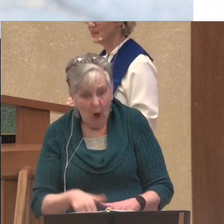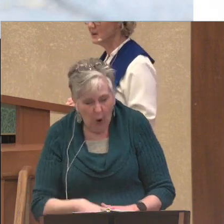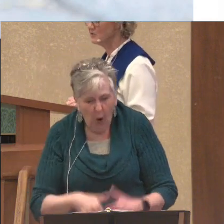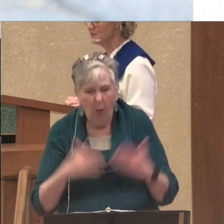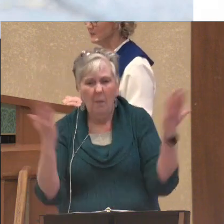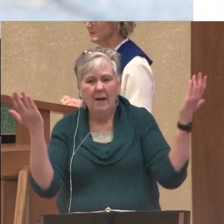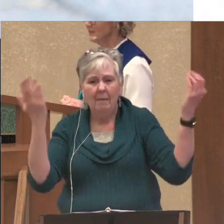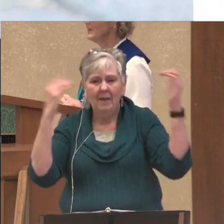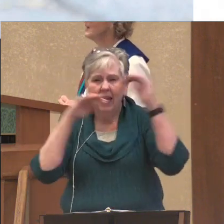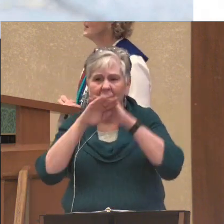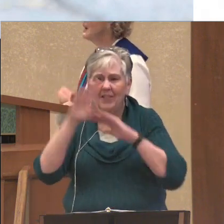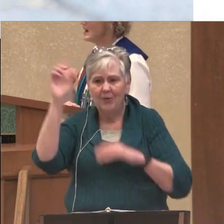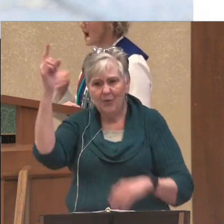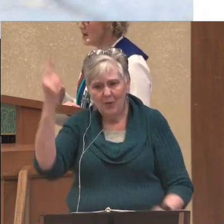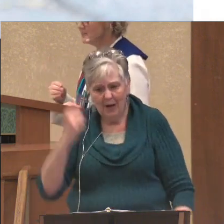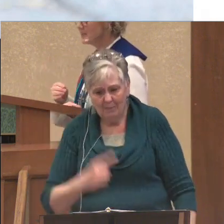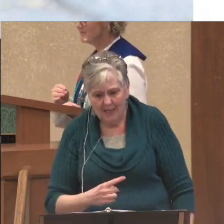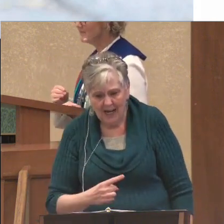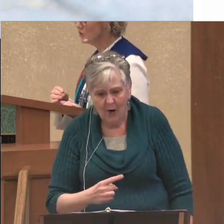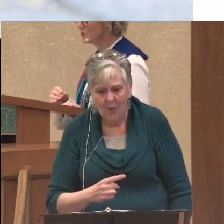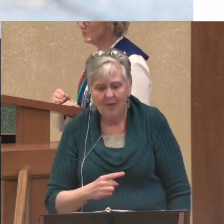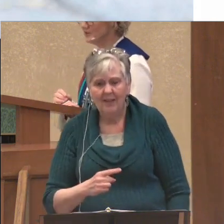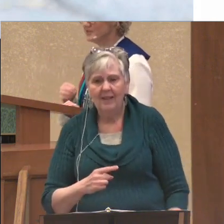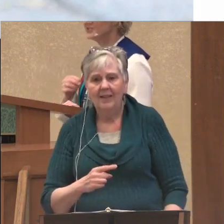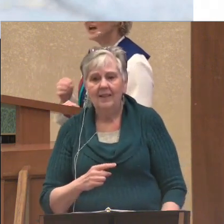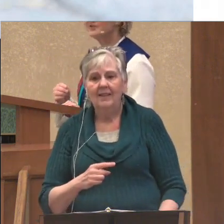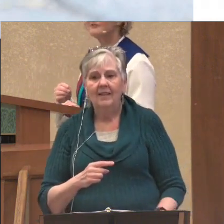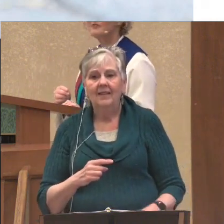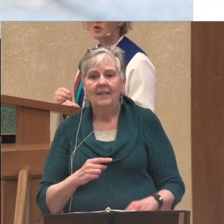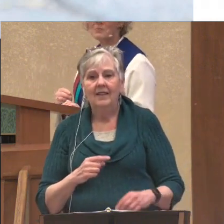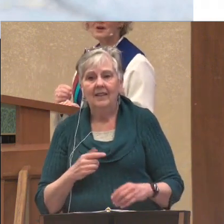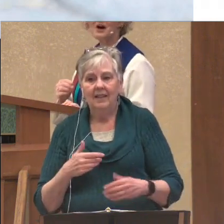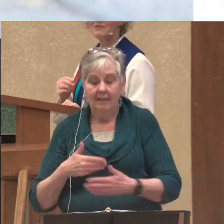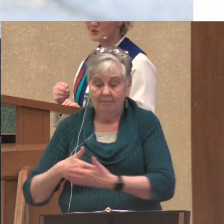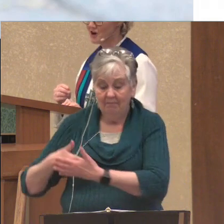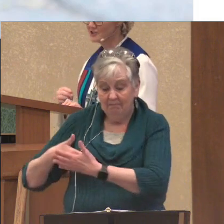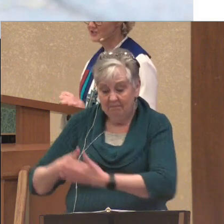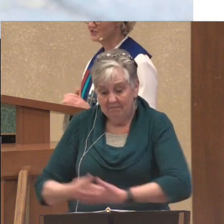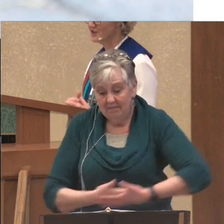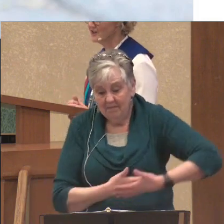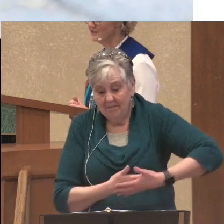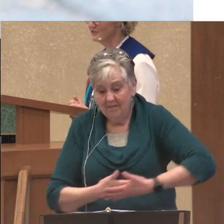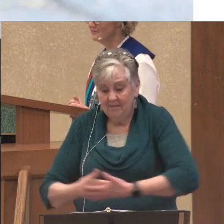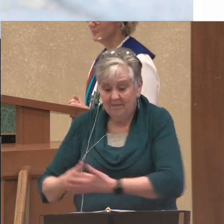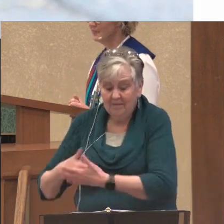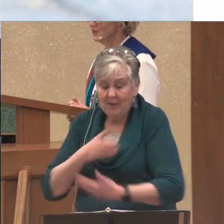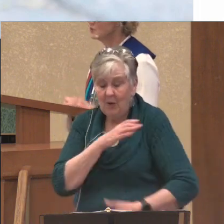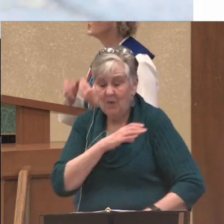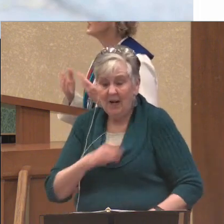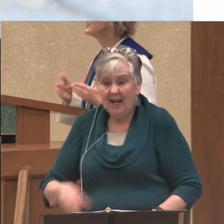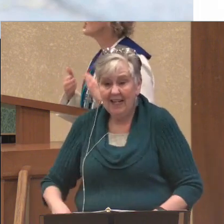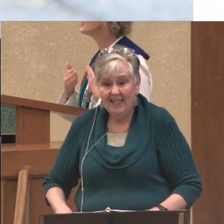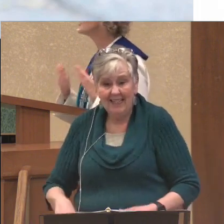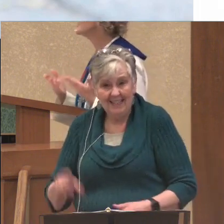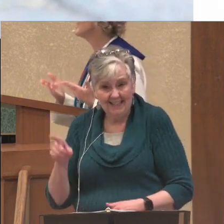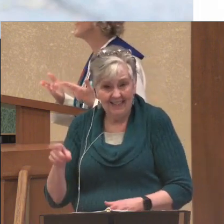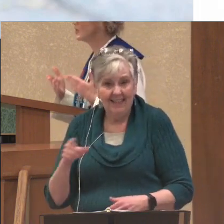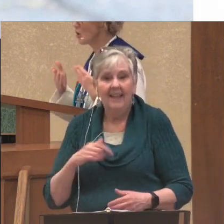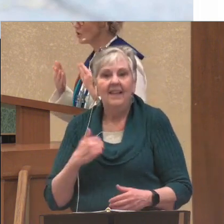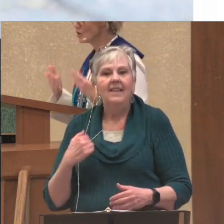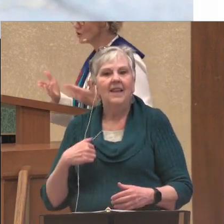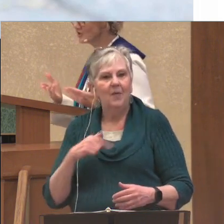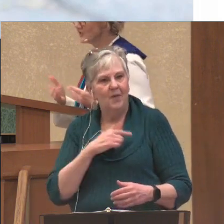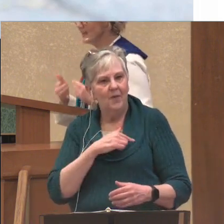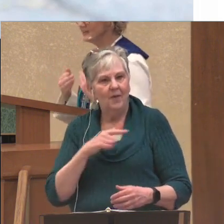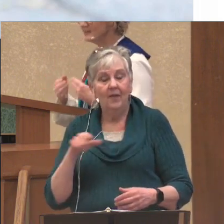come down. God became vulnerable in the tender form of the Christ child so that he could understand